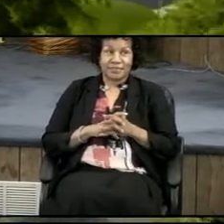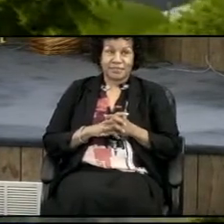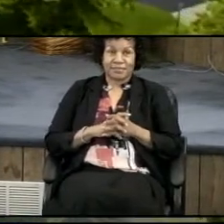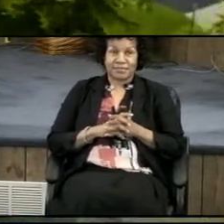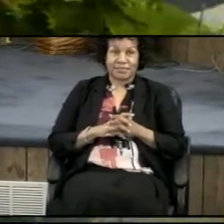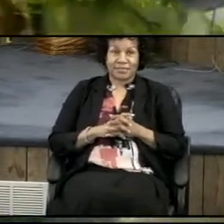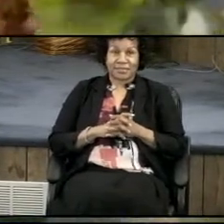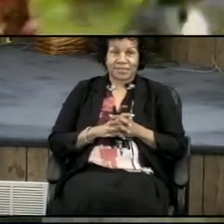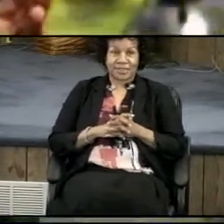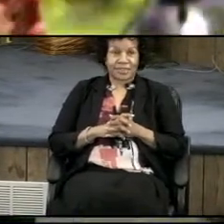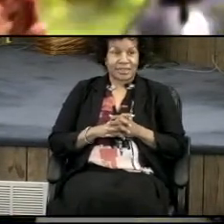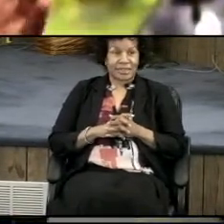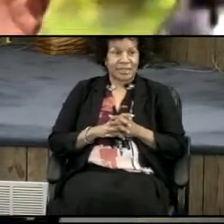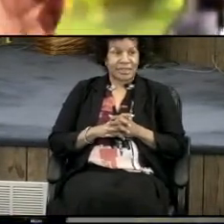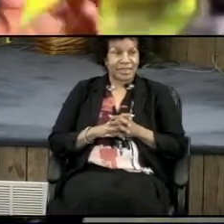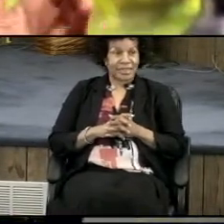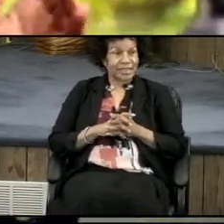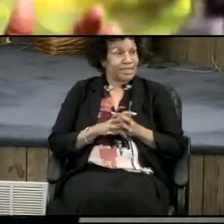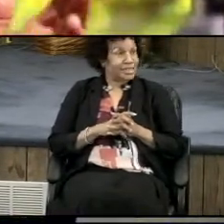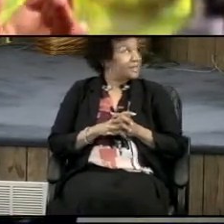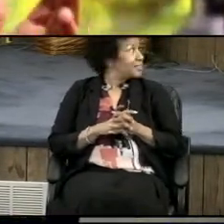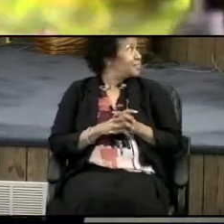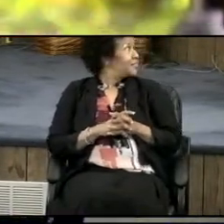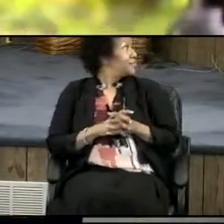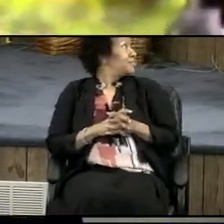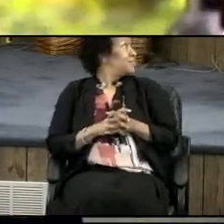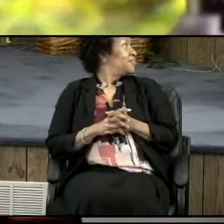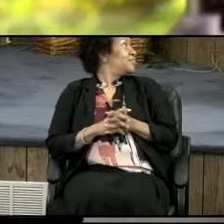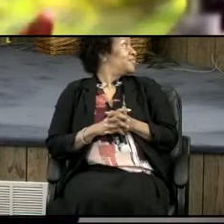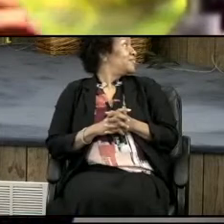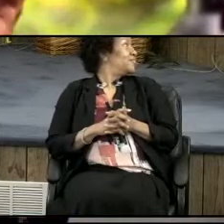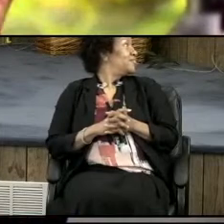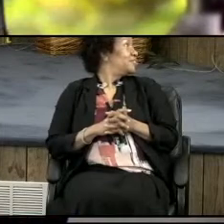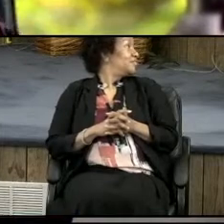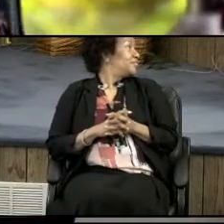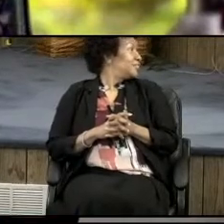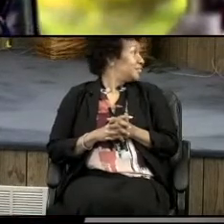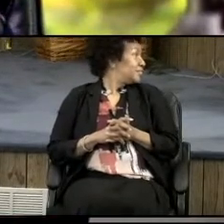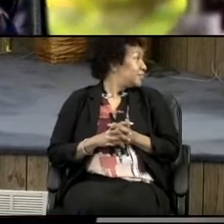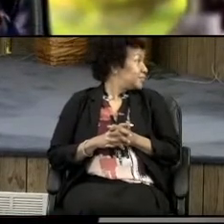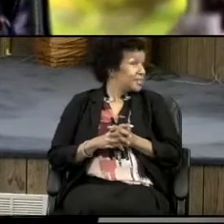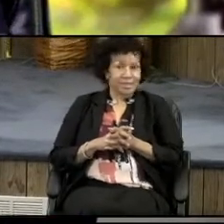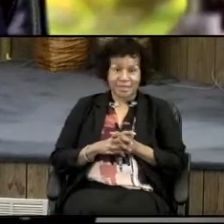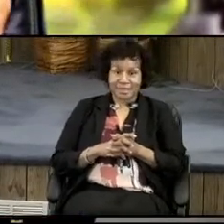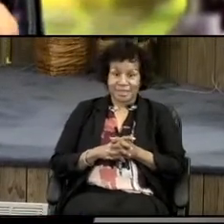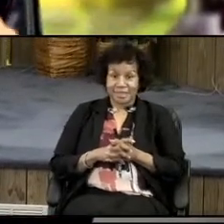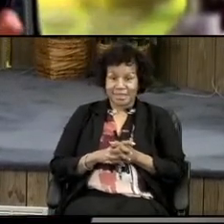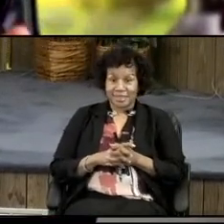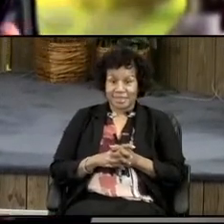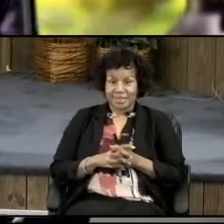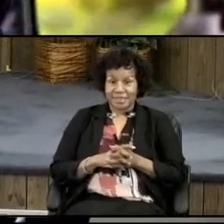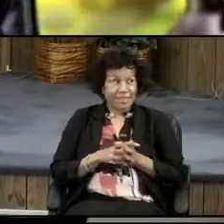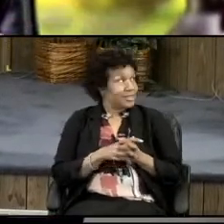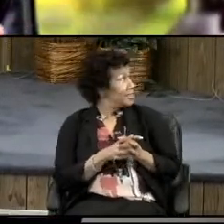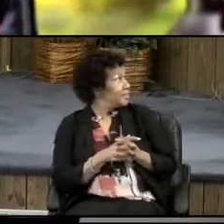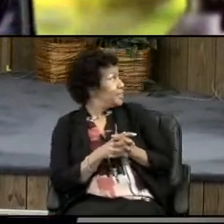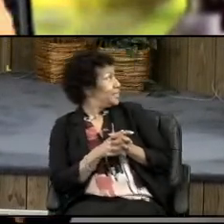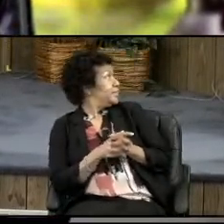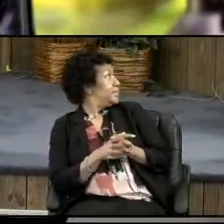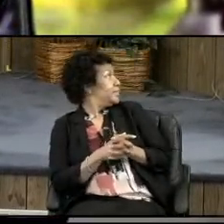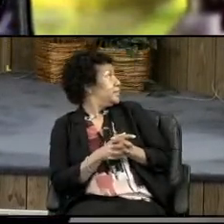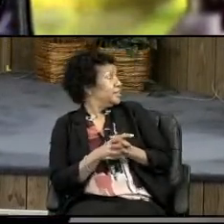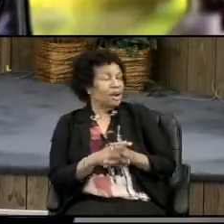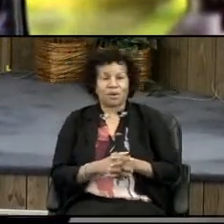is a joy to be up in here, and it's going to be an even bigger